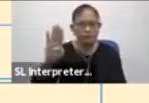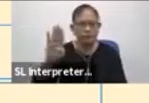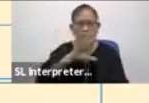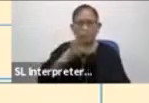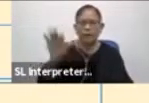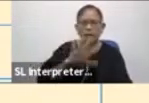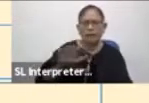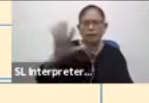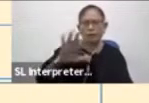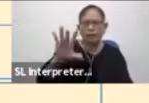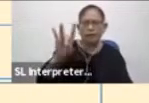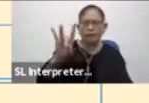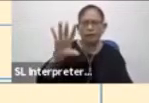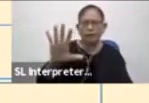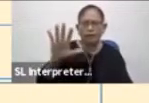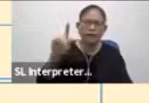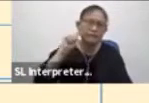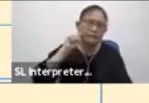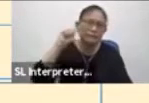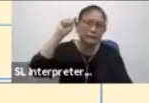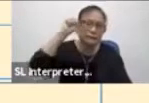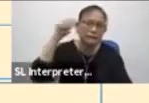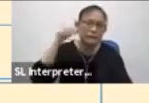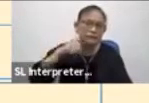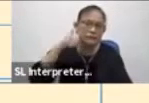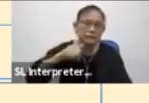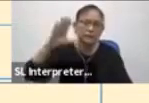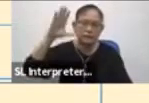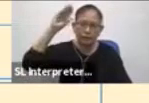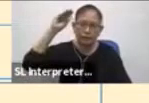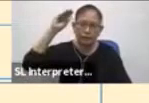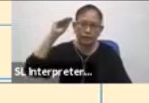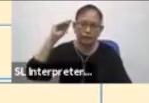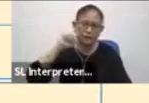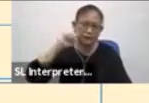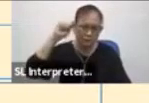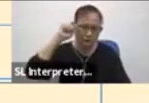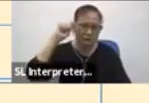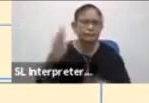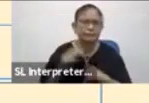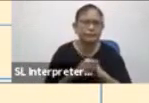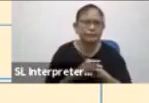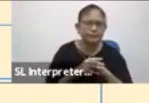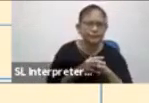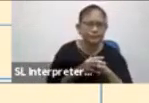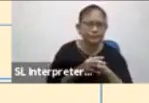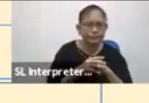85 adolescents, girls and boys, in 5 FGDs.